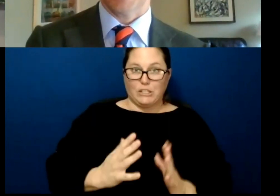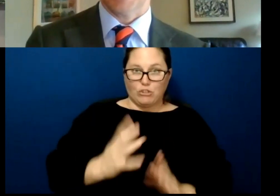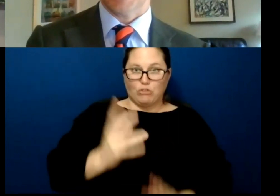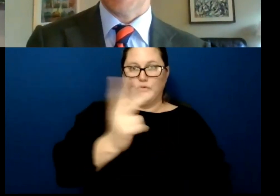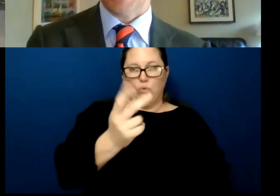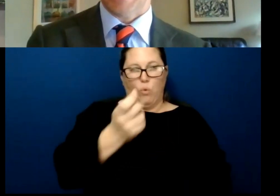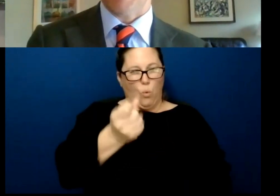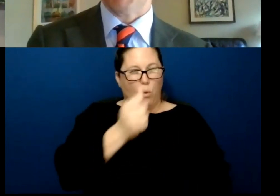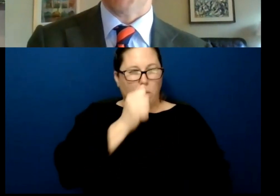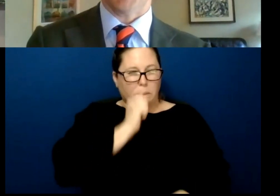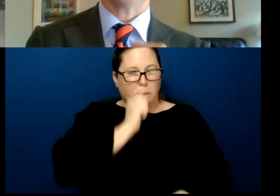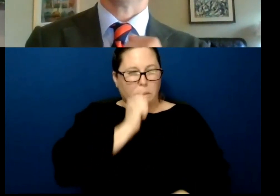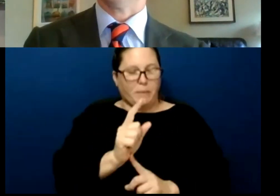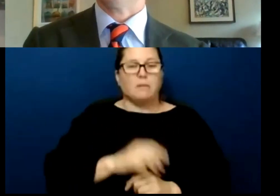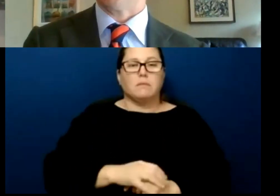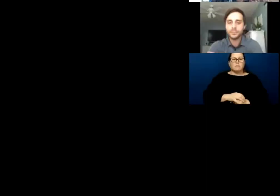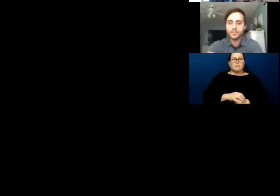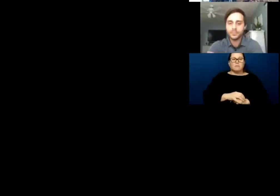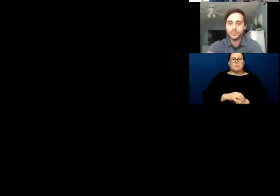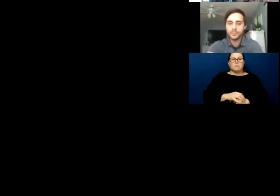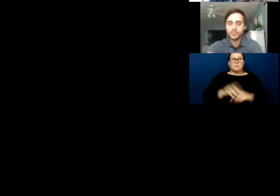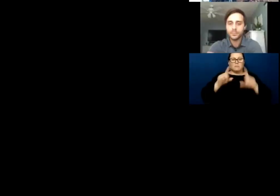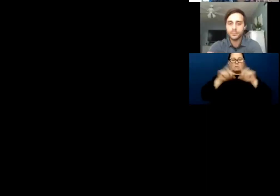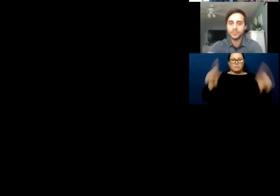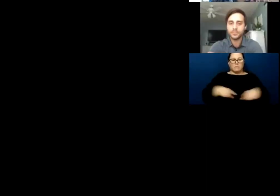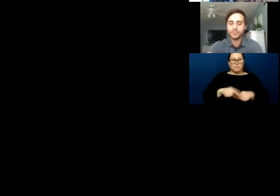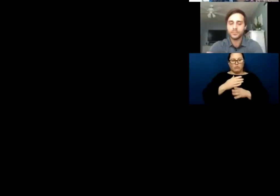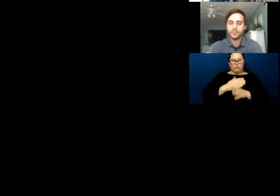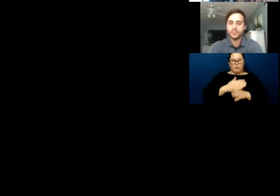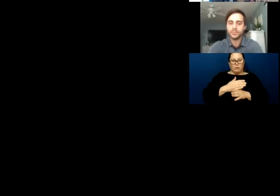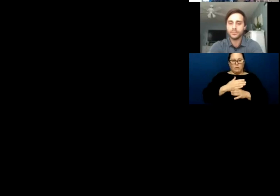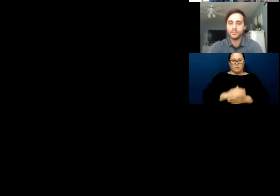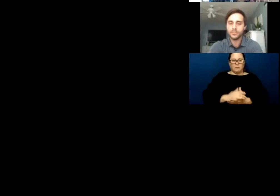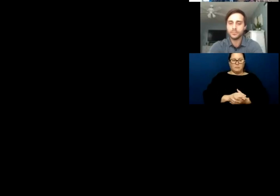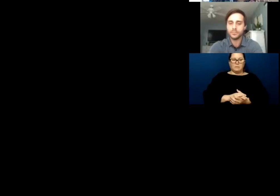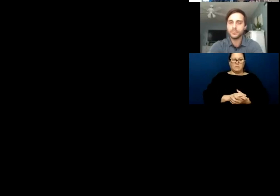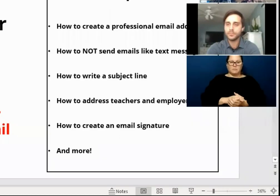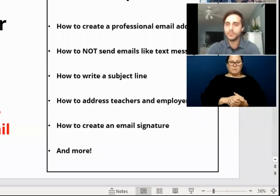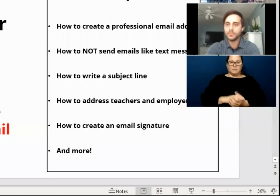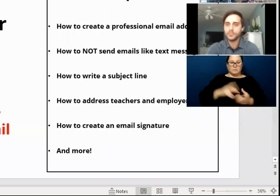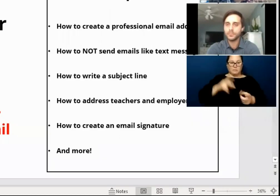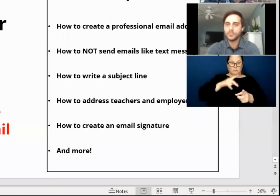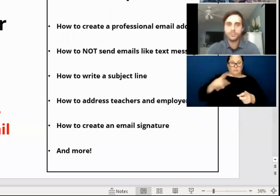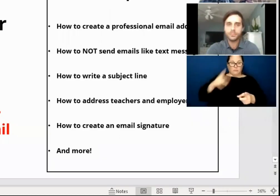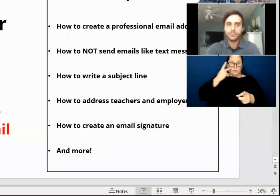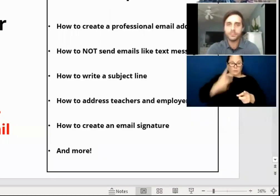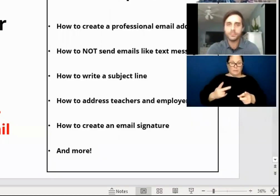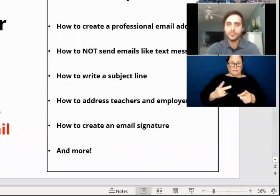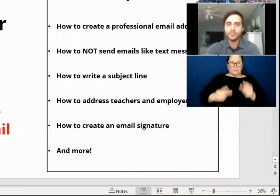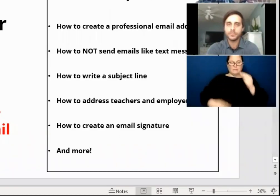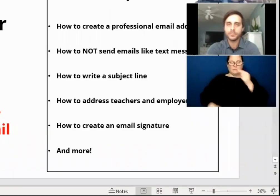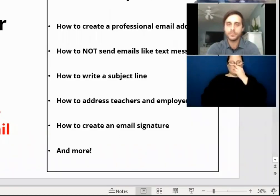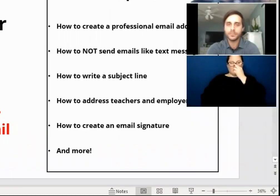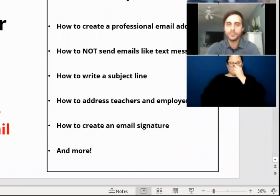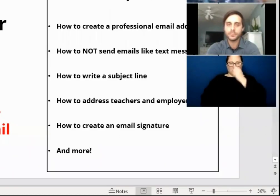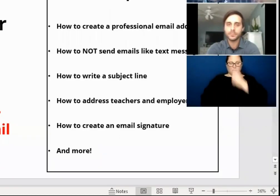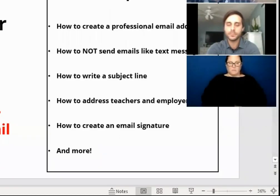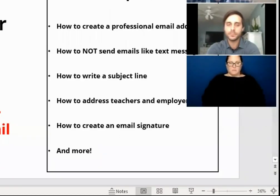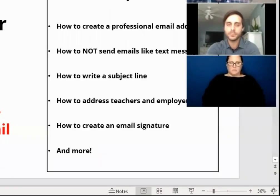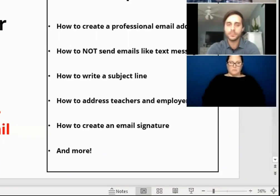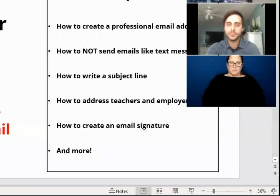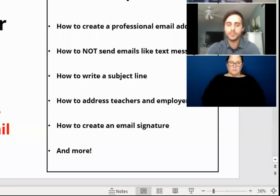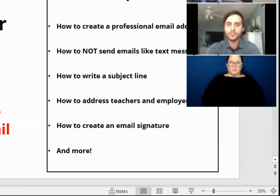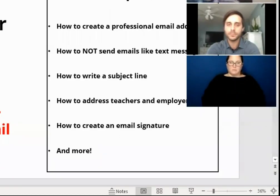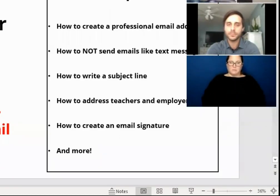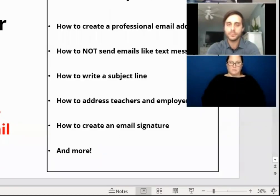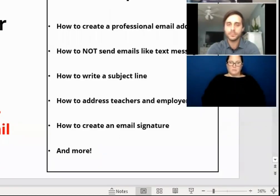screen and pull up a PowerPoint. Hopefully everybody can see my PowerPoint, okay? For those who do